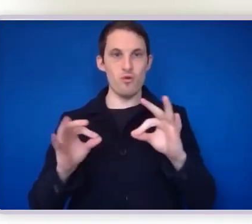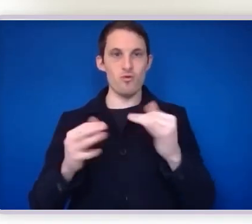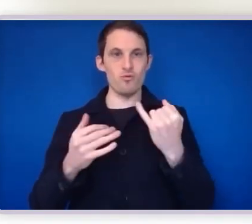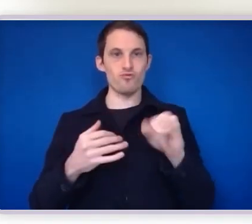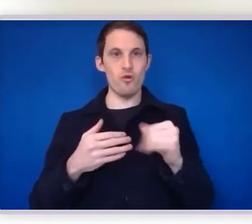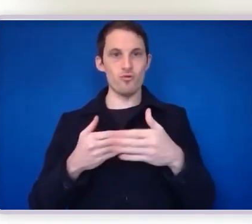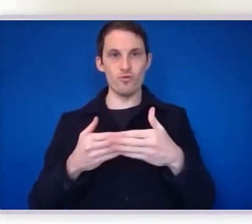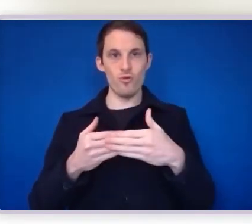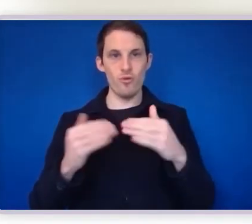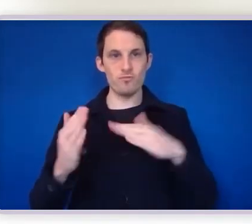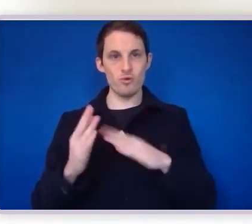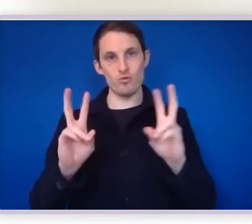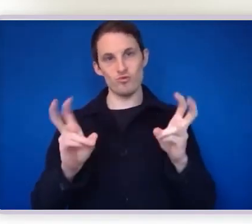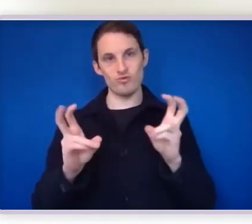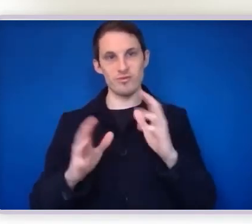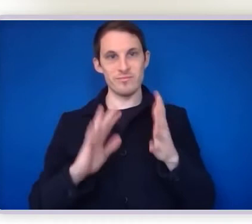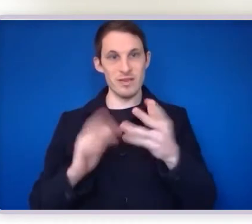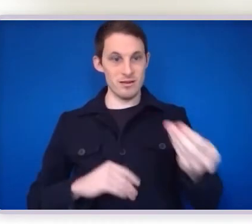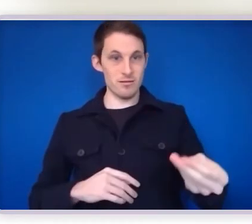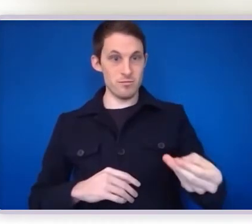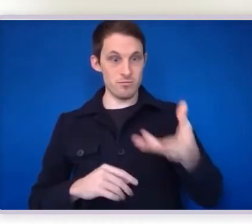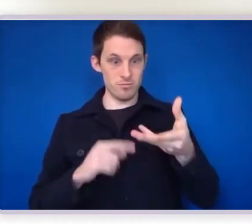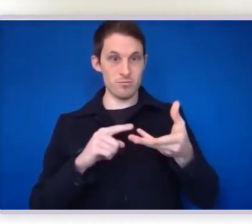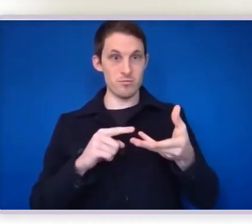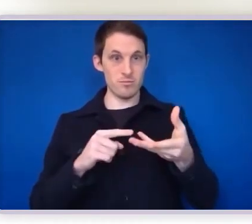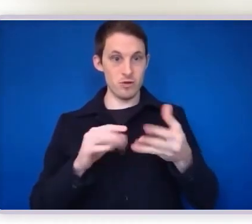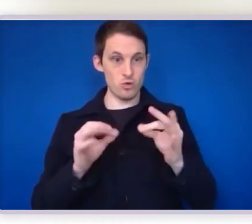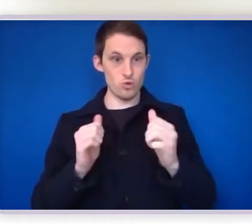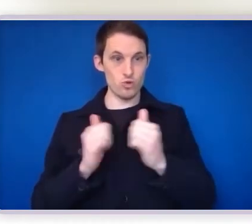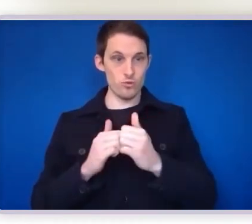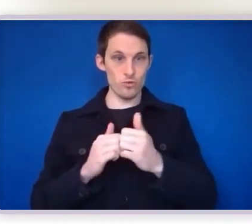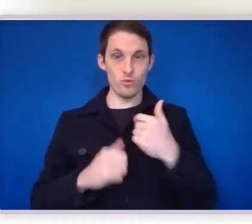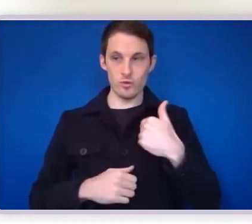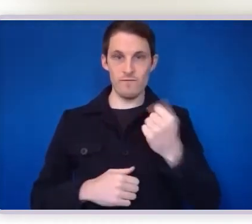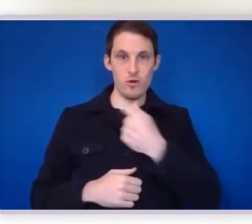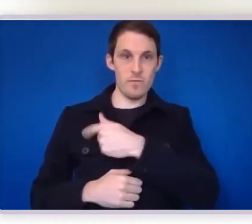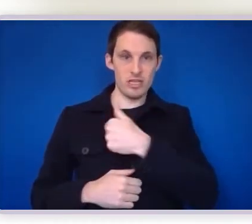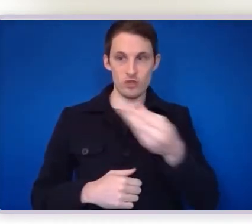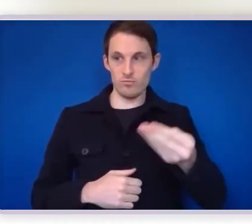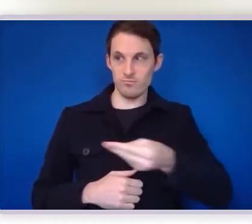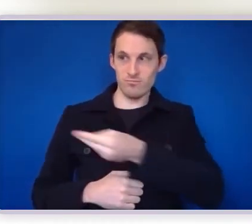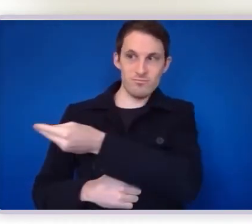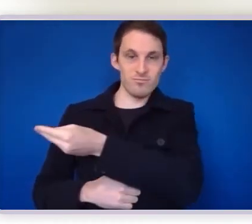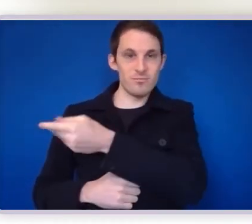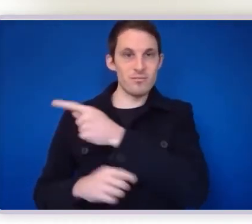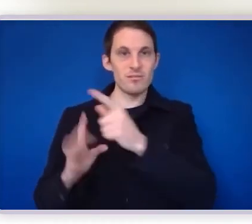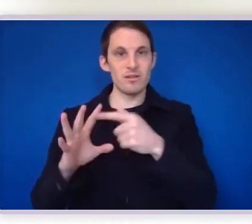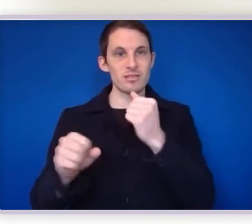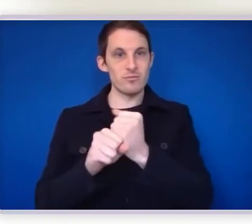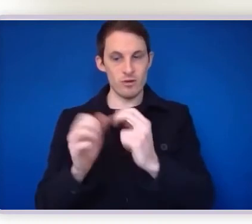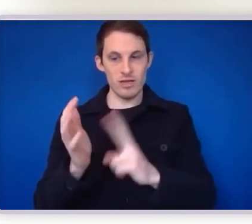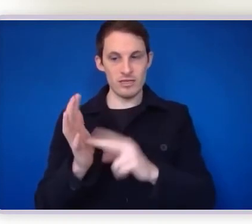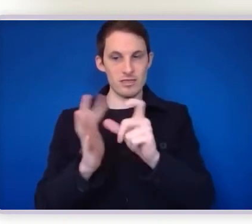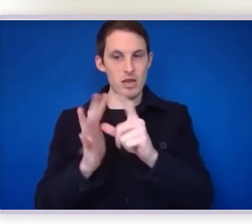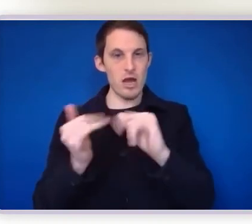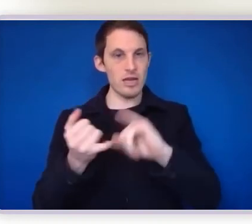regulators are obviously the NDIS Commission, and we have obligations in our Act to let them know when there's been a